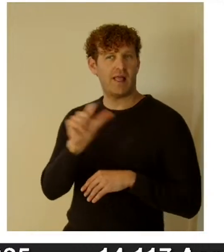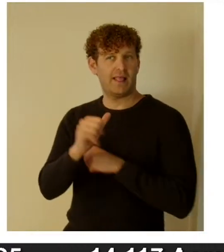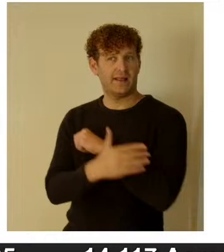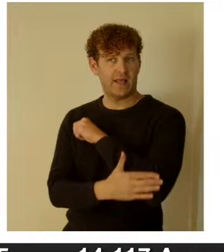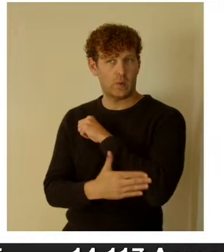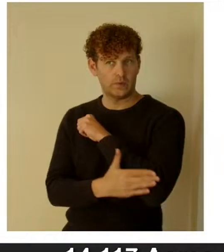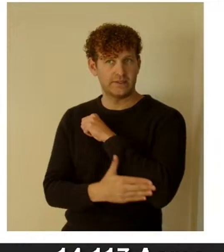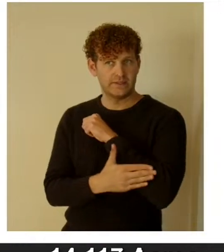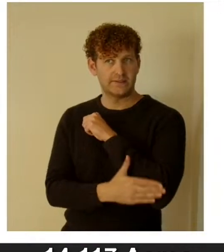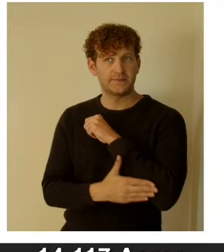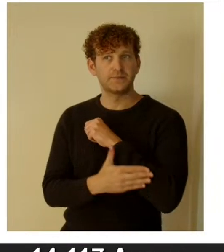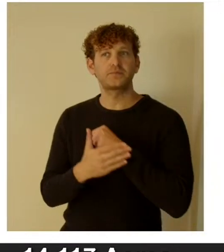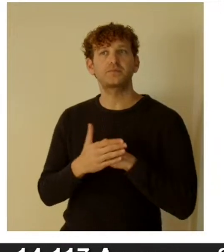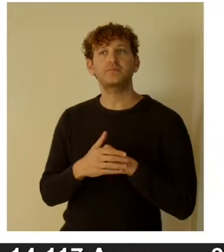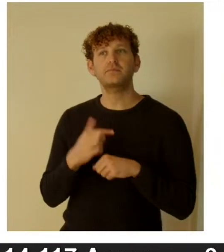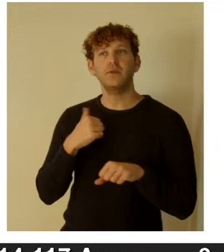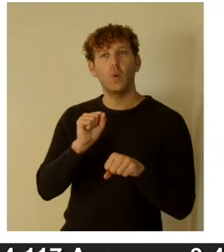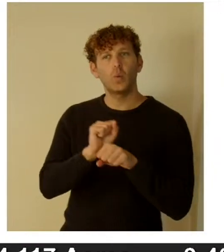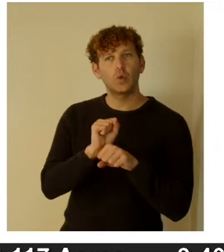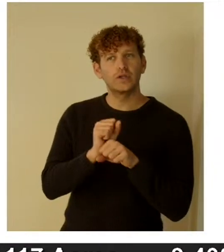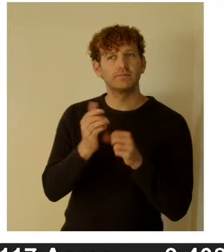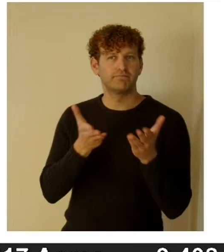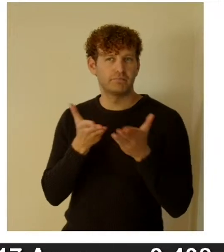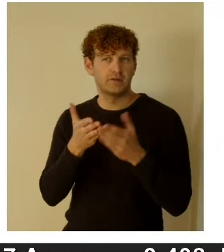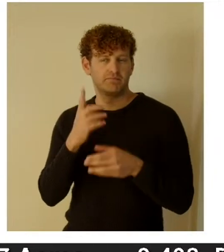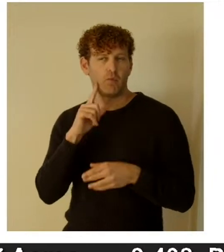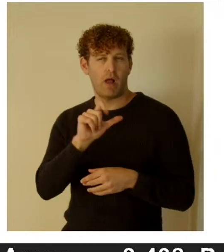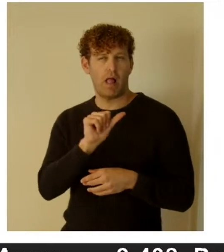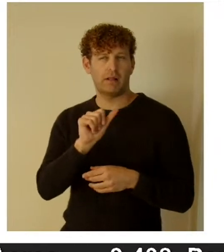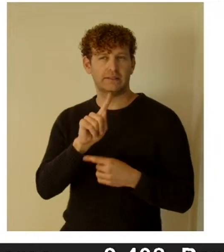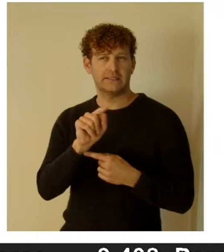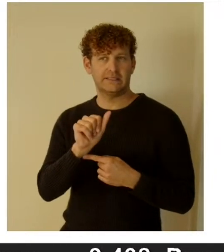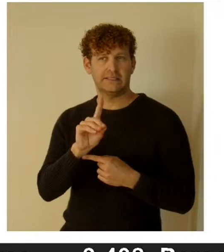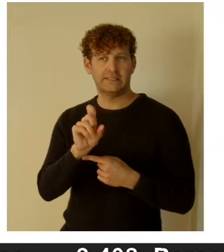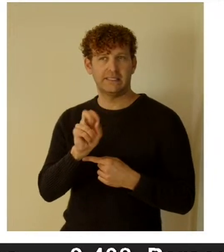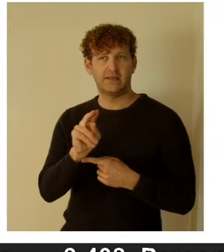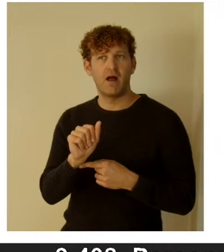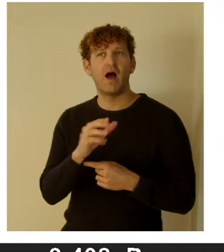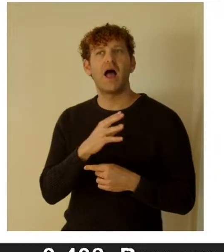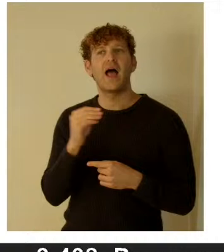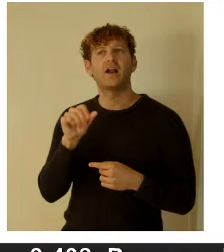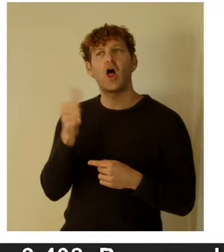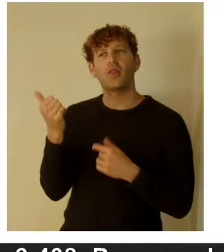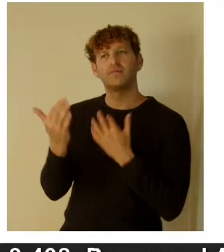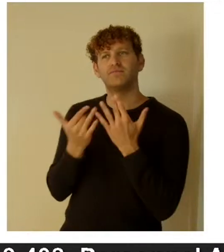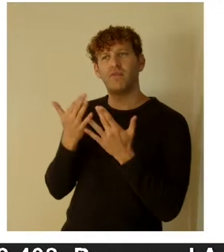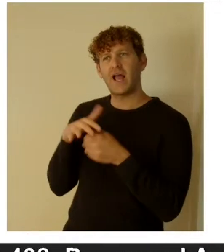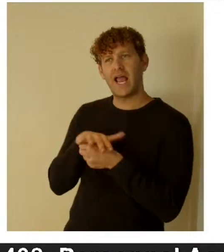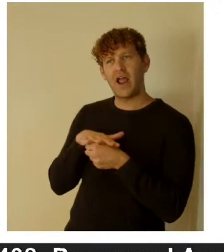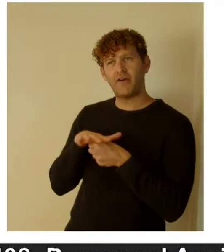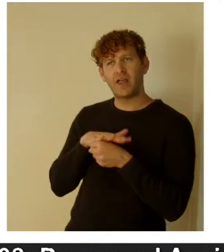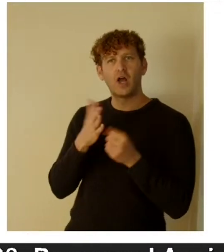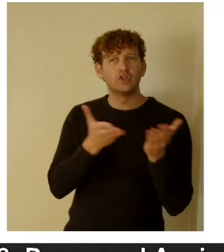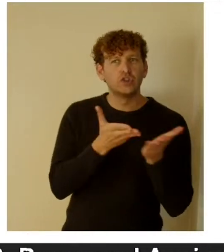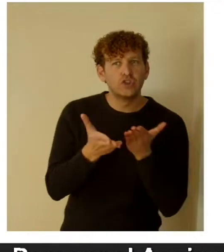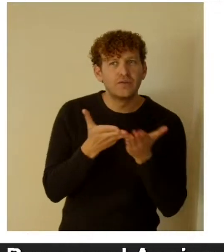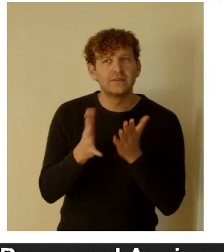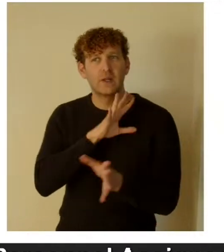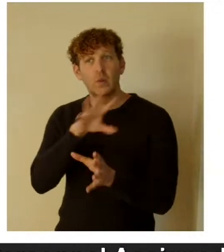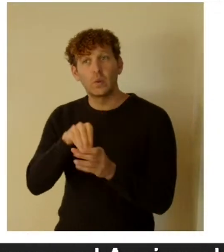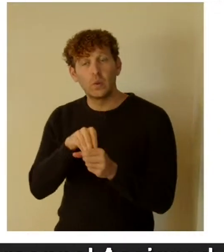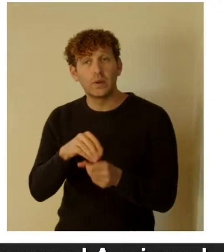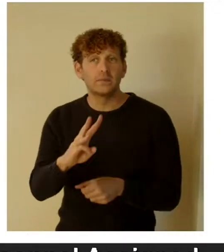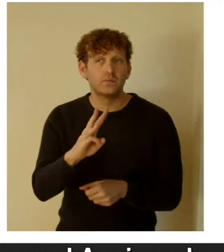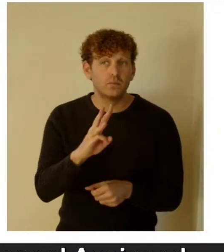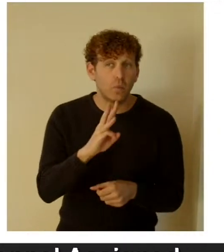of Altadena and the cities that are included in the Eaton fire area with lots of different services, including water to some